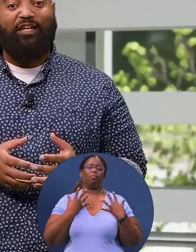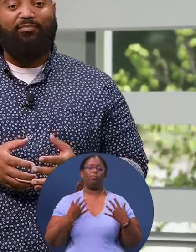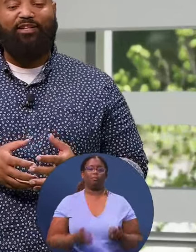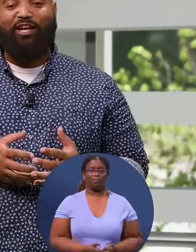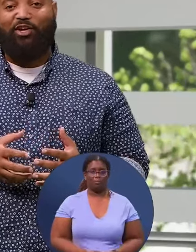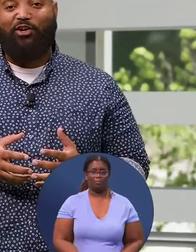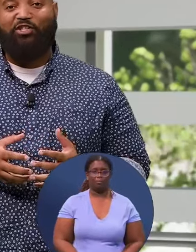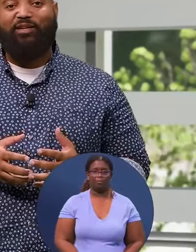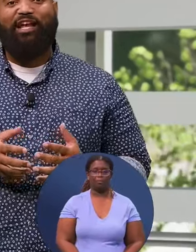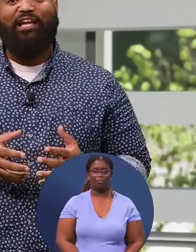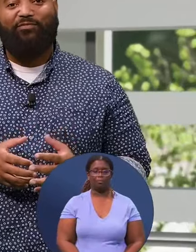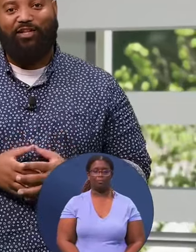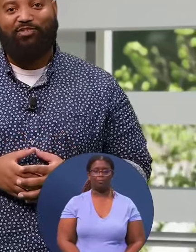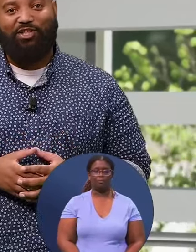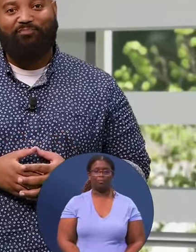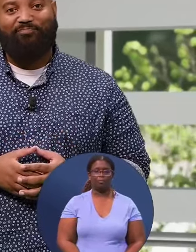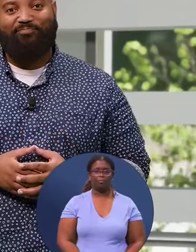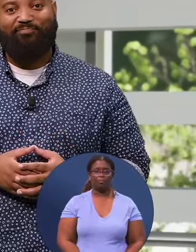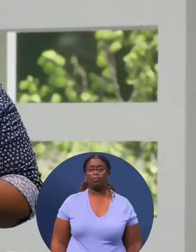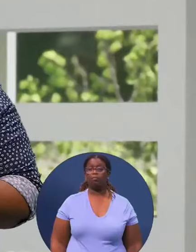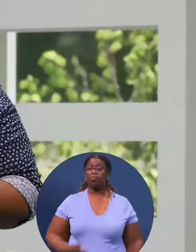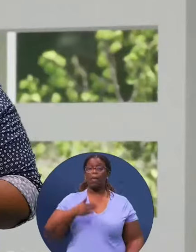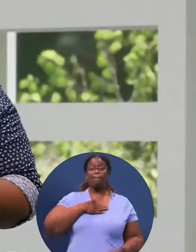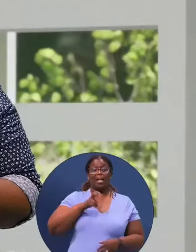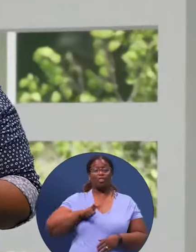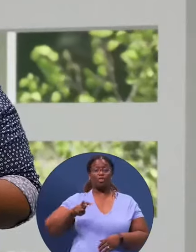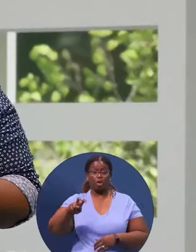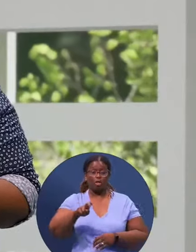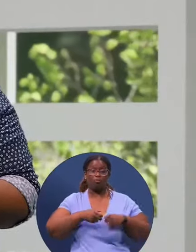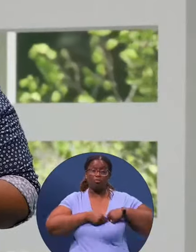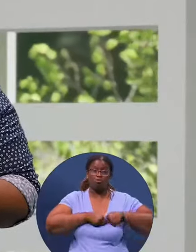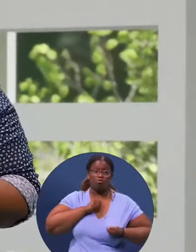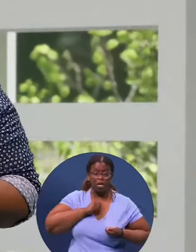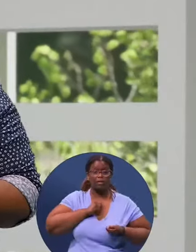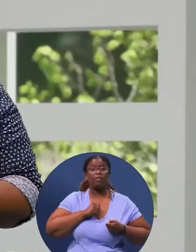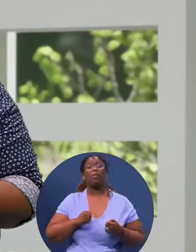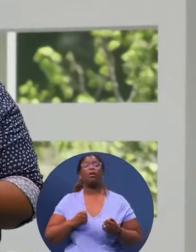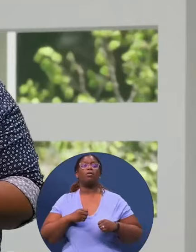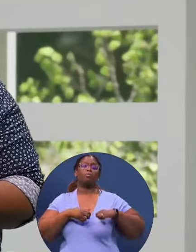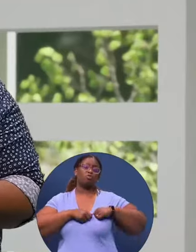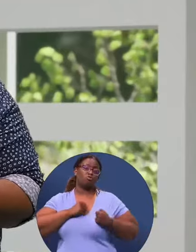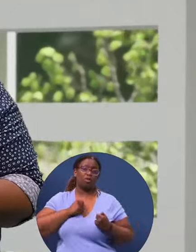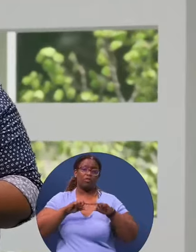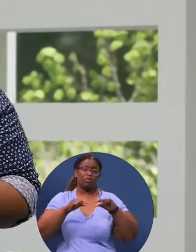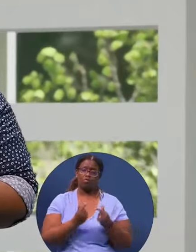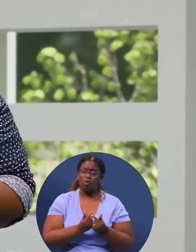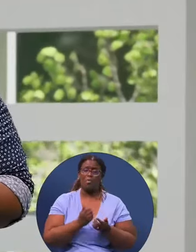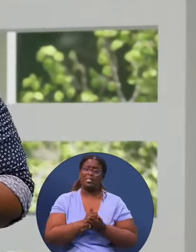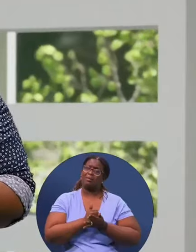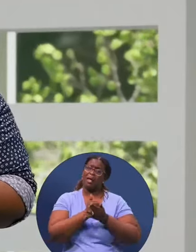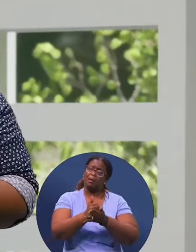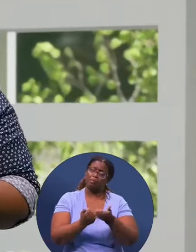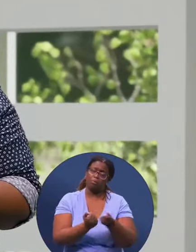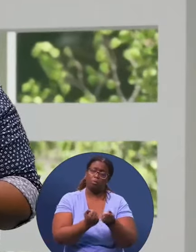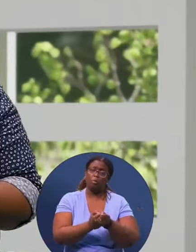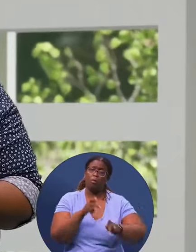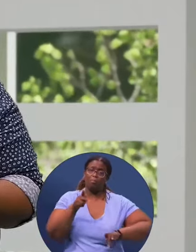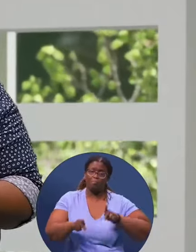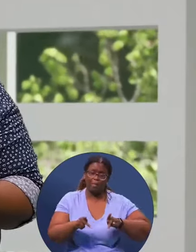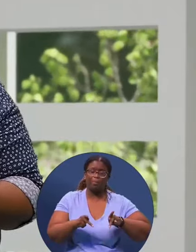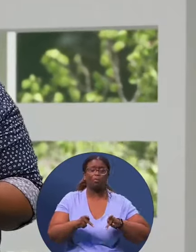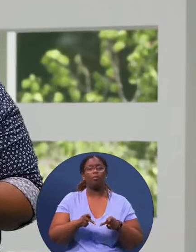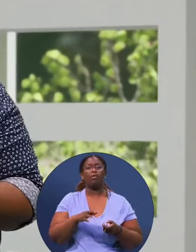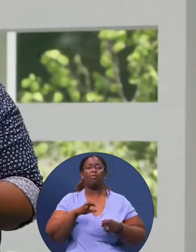time of development, encouragement, and fellowship. The My Journey Through Grief Group is designed to help navigate the hills and the